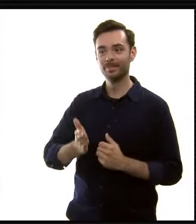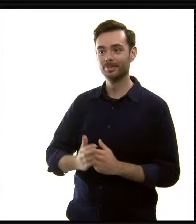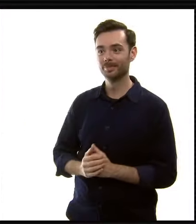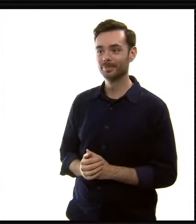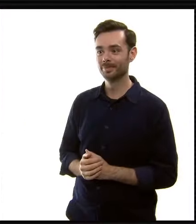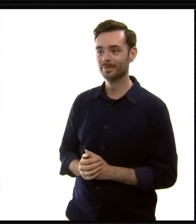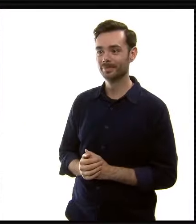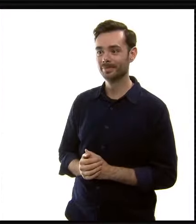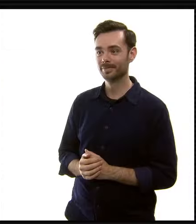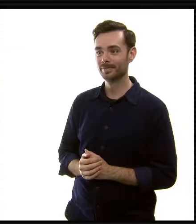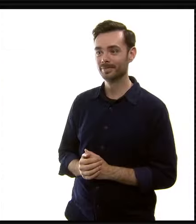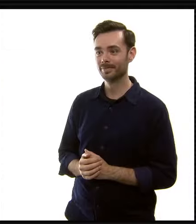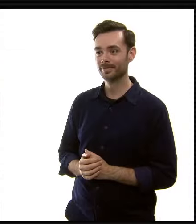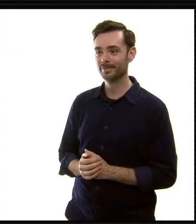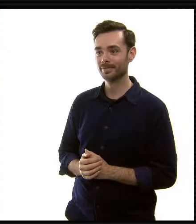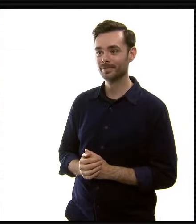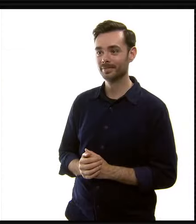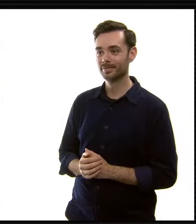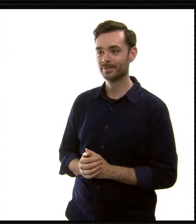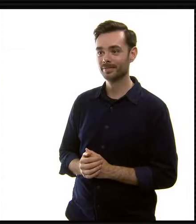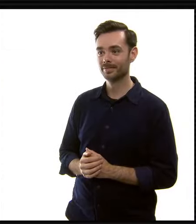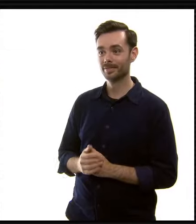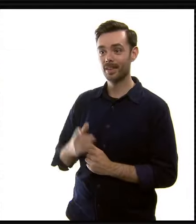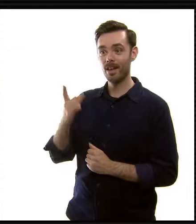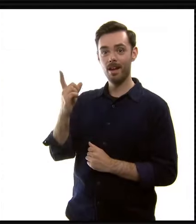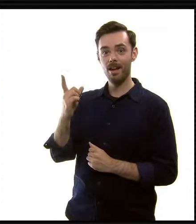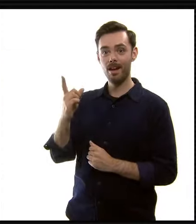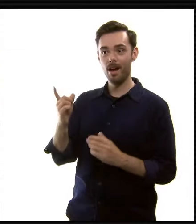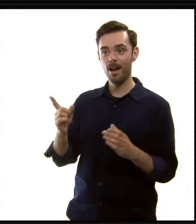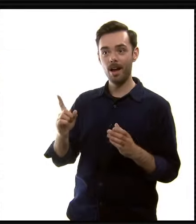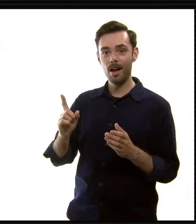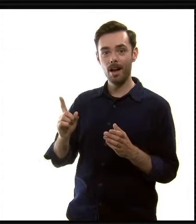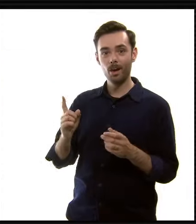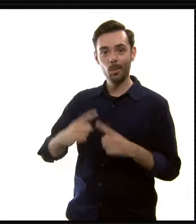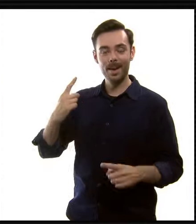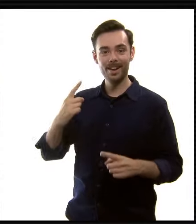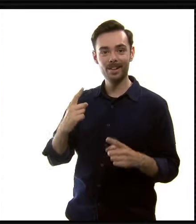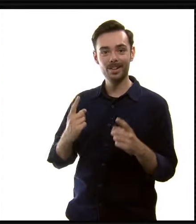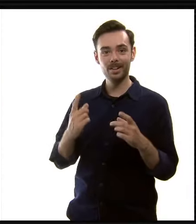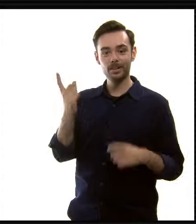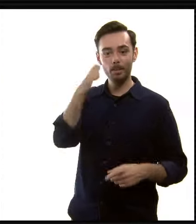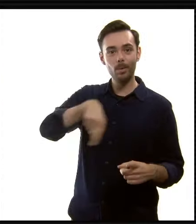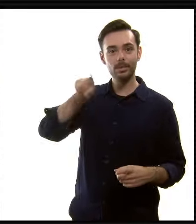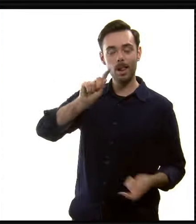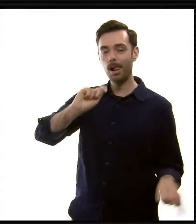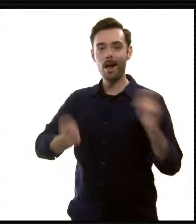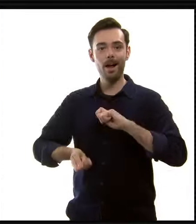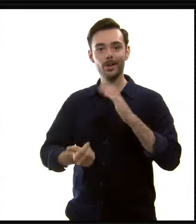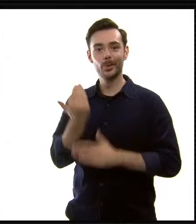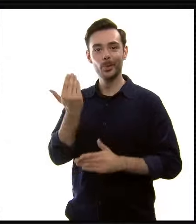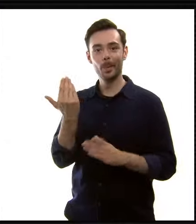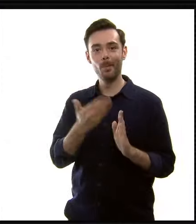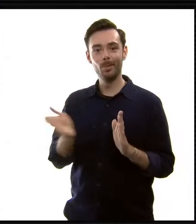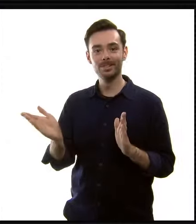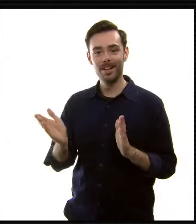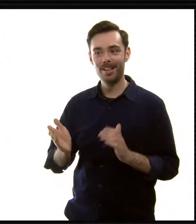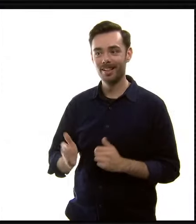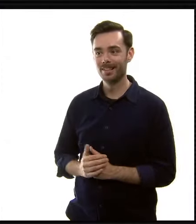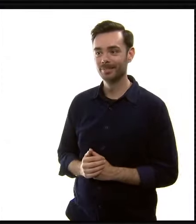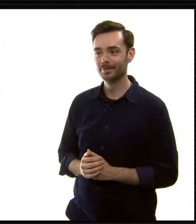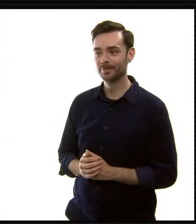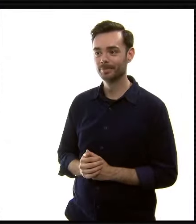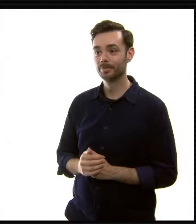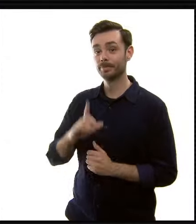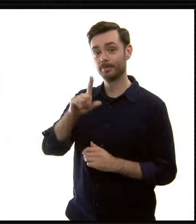wrist, whoa, and there's a new portal that appears. Wow, yeah, round it up. Yes. Nice. And the ground